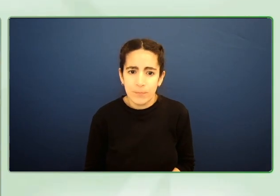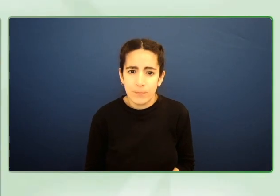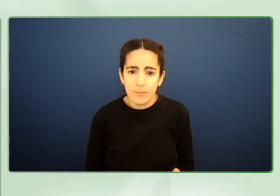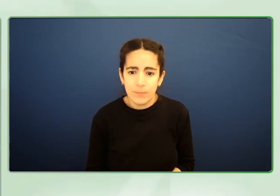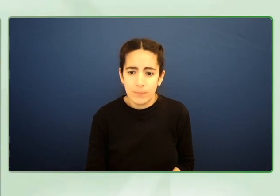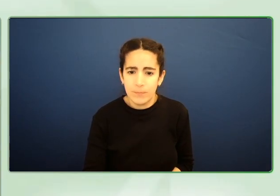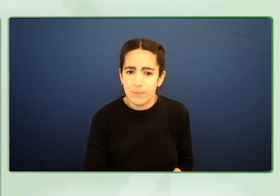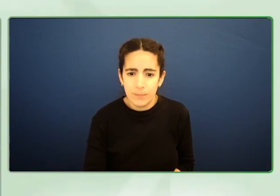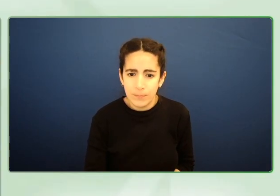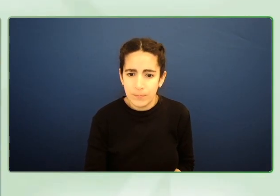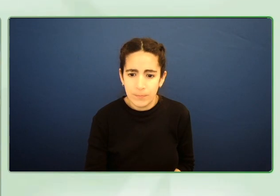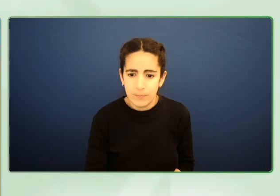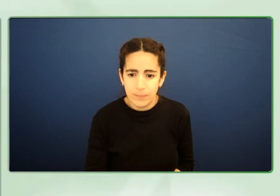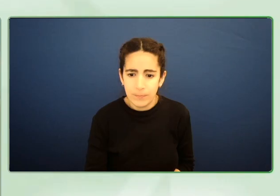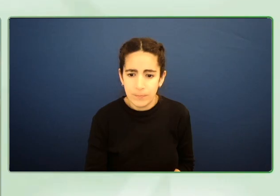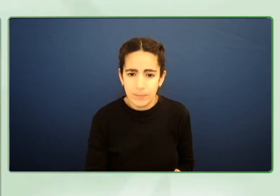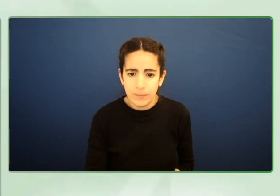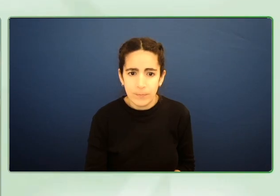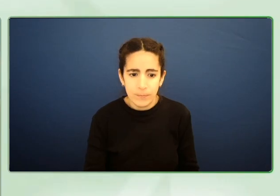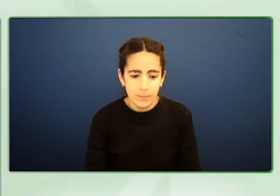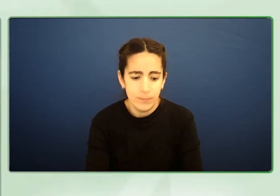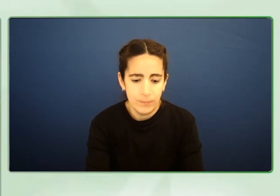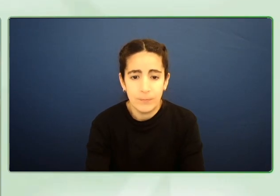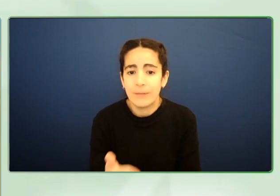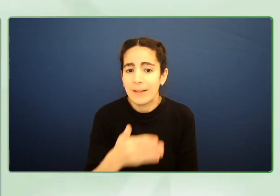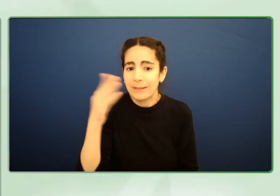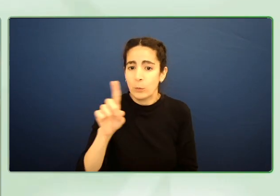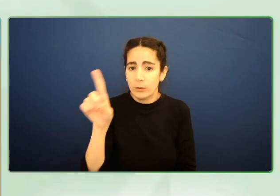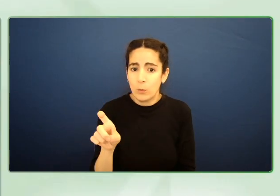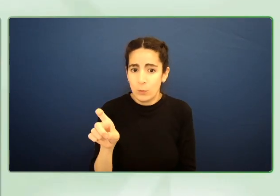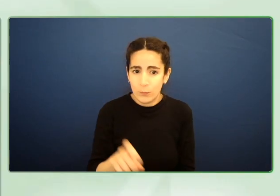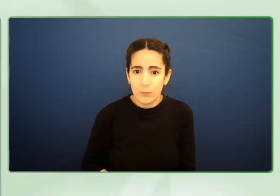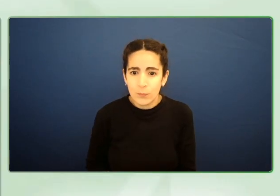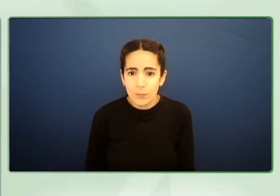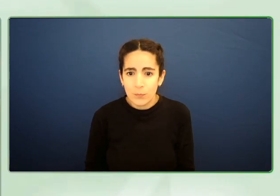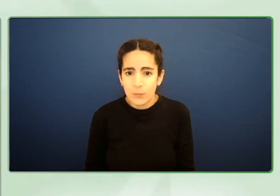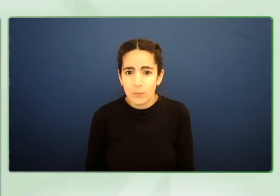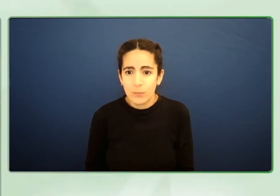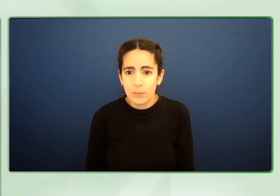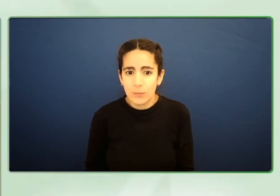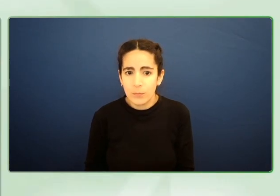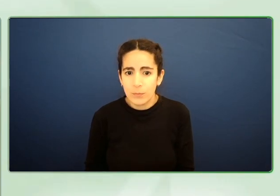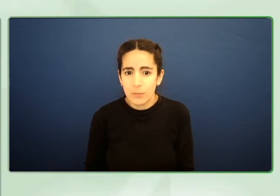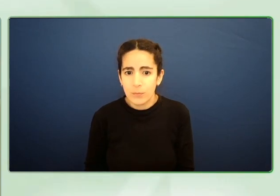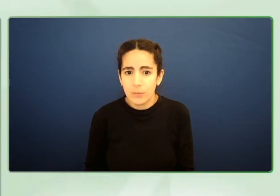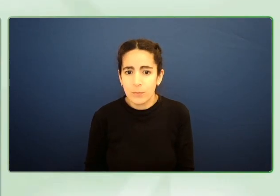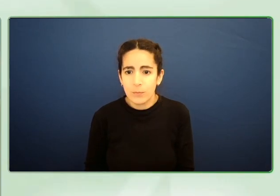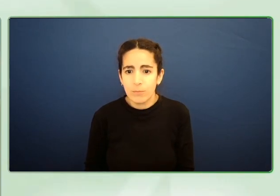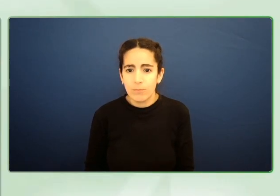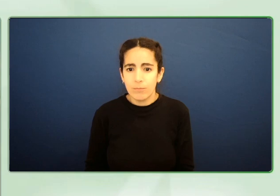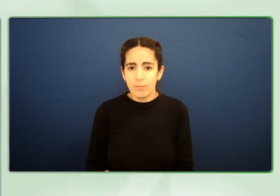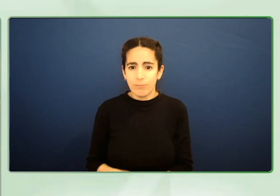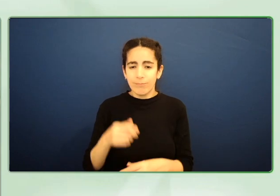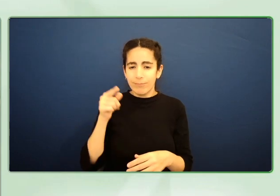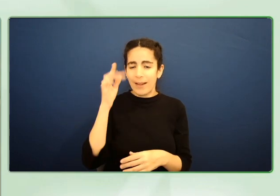question. Oh, and by the way, that was led by neurodiverse teams at Microsoft, designing that need into the product. So again, representation,